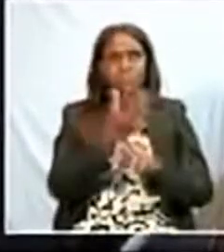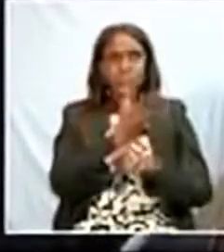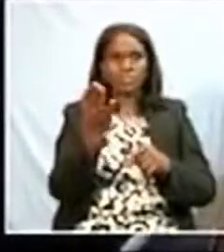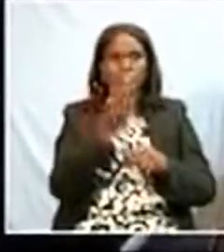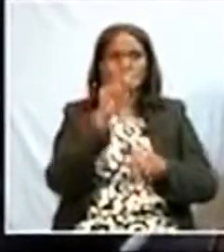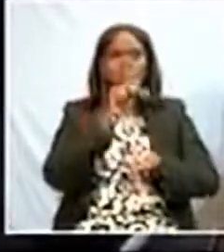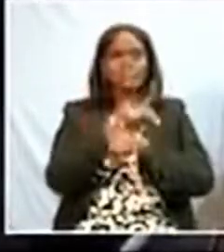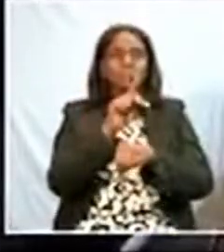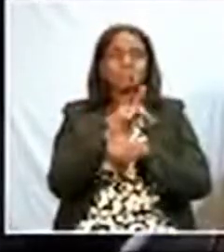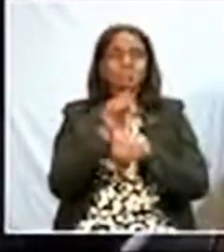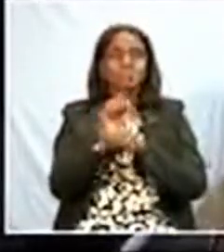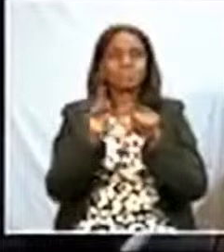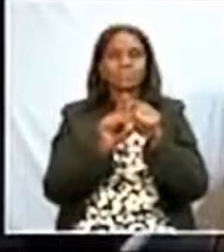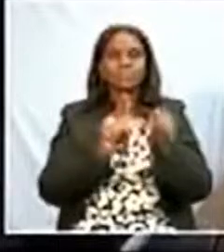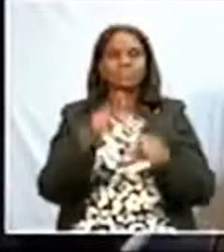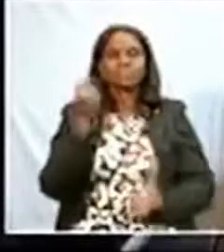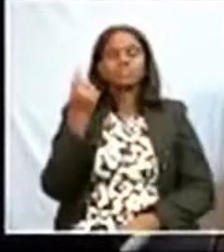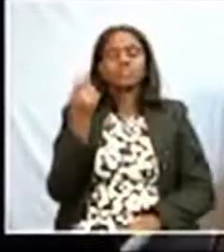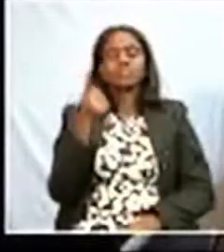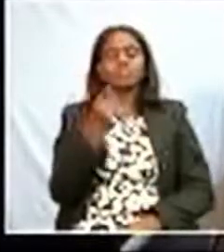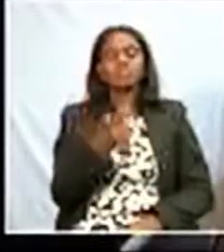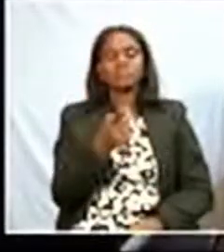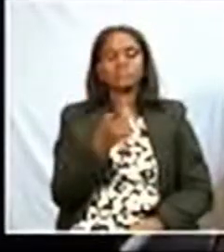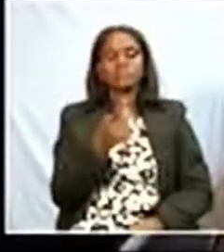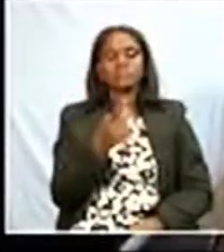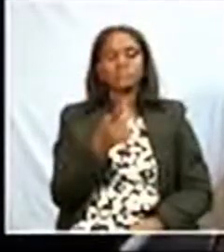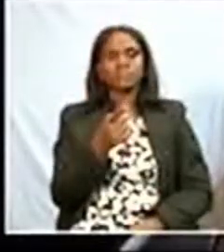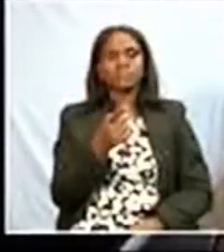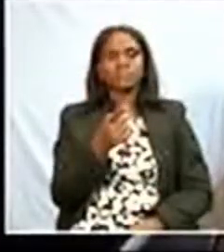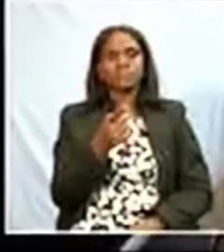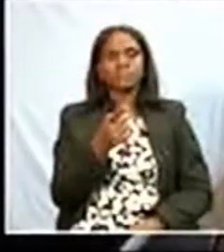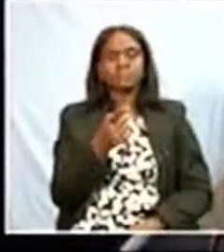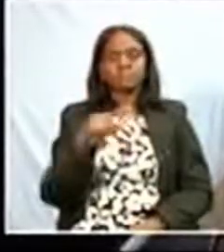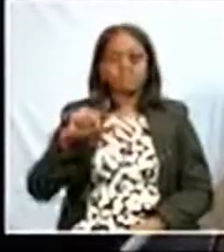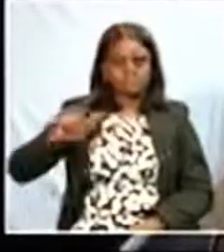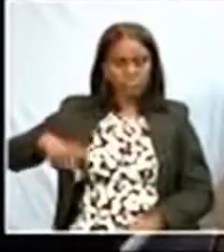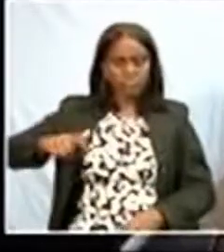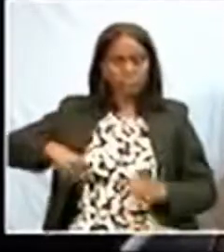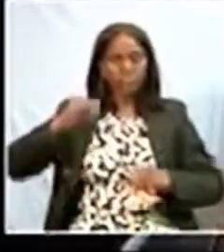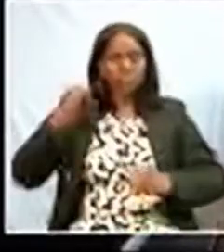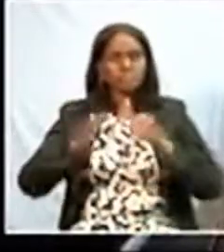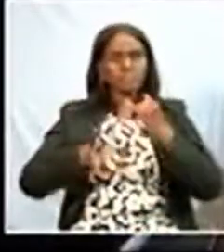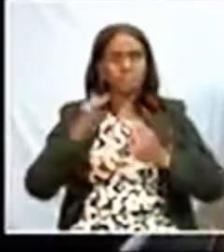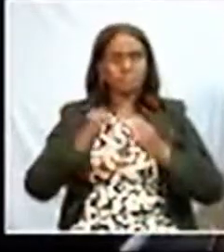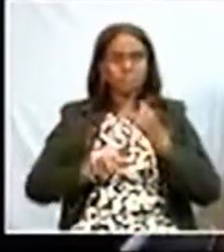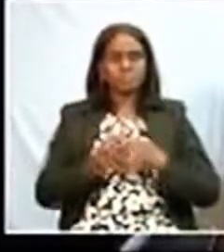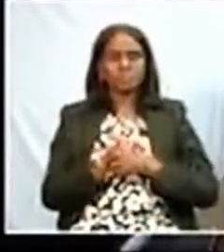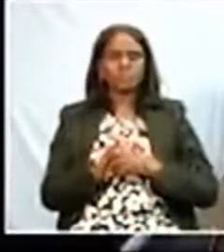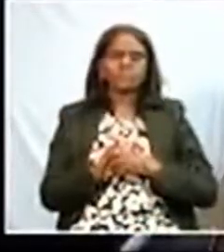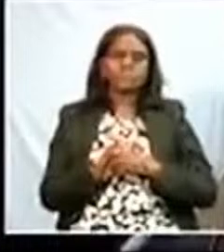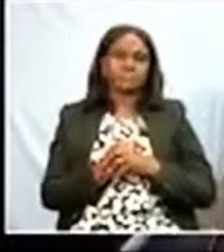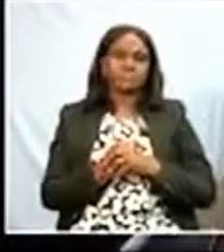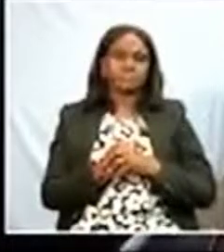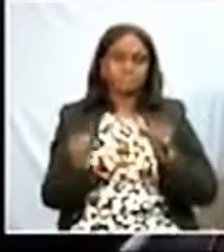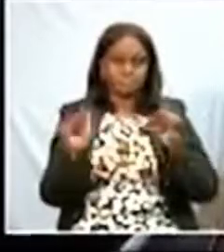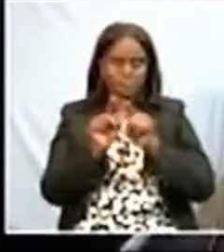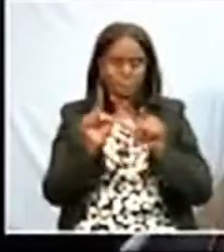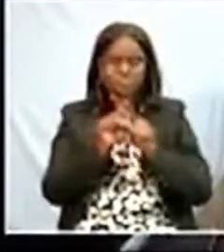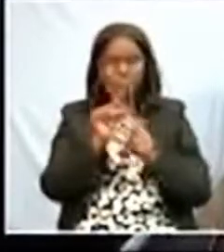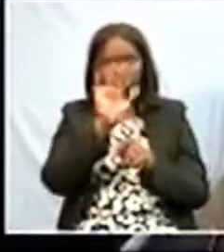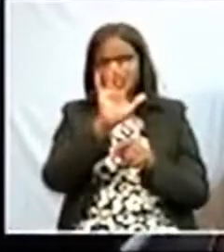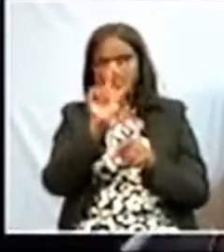projects, 11 of them are delayed completion. Yes. Which is